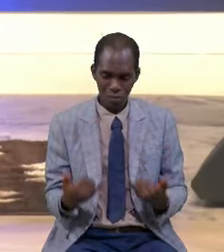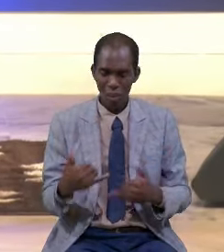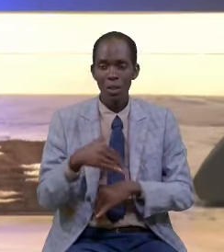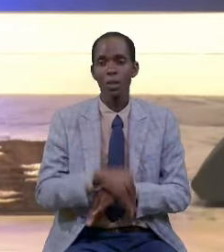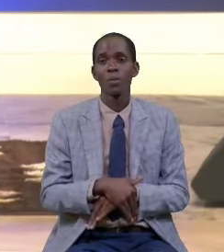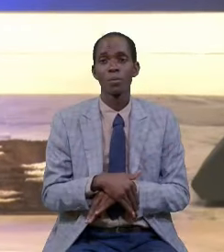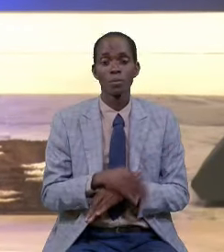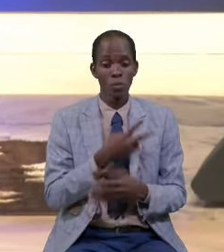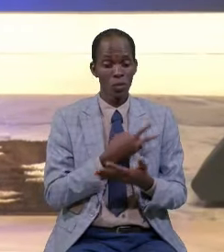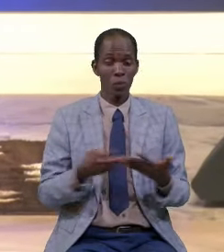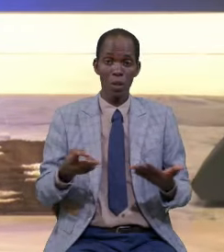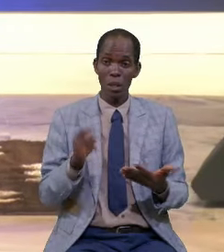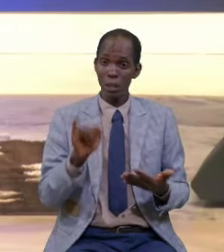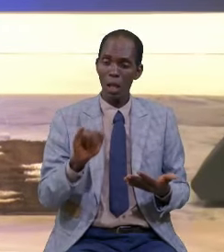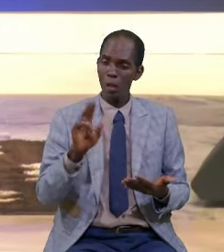Failure out.